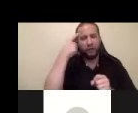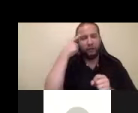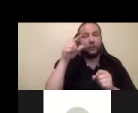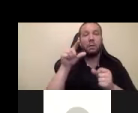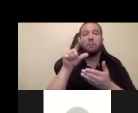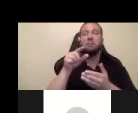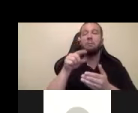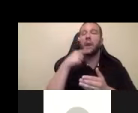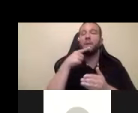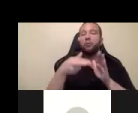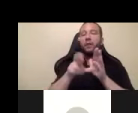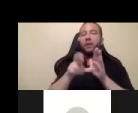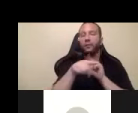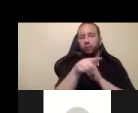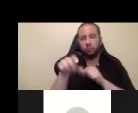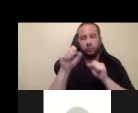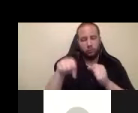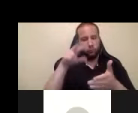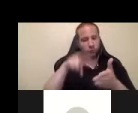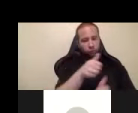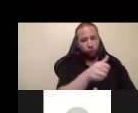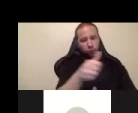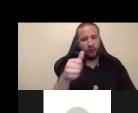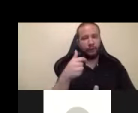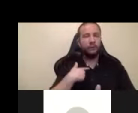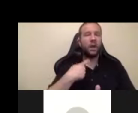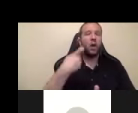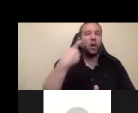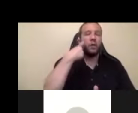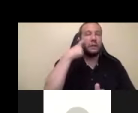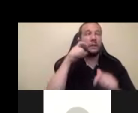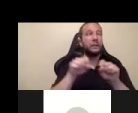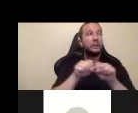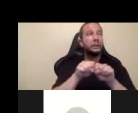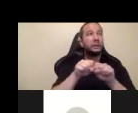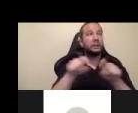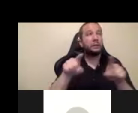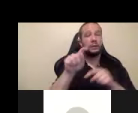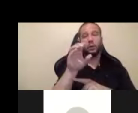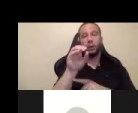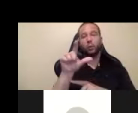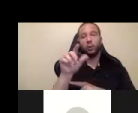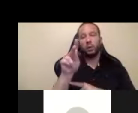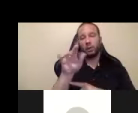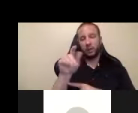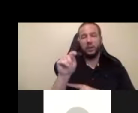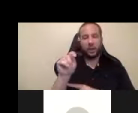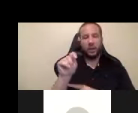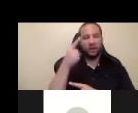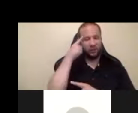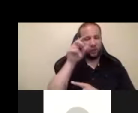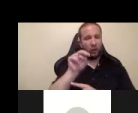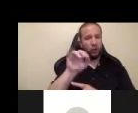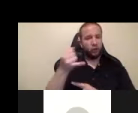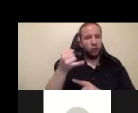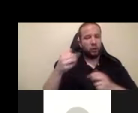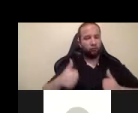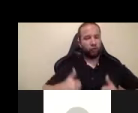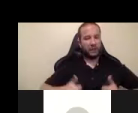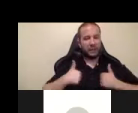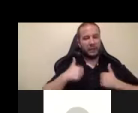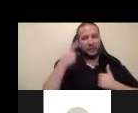now. And we recently issued the toolkit, New Jersey Resilient Toolkit for